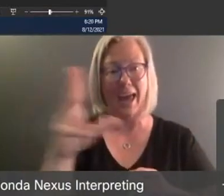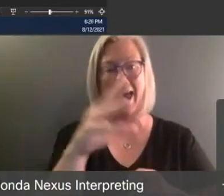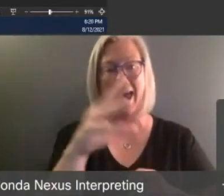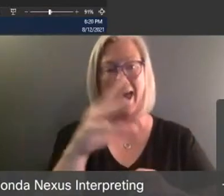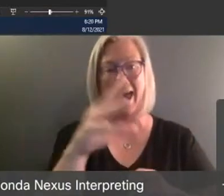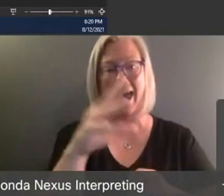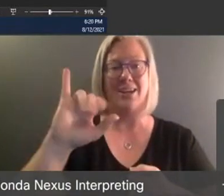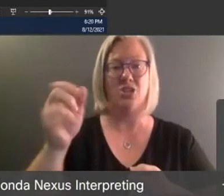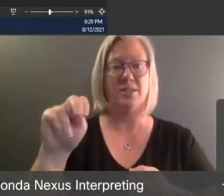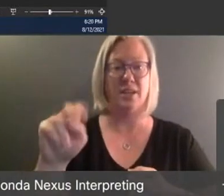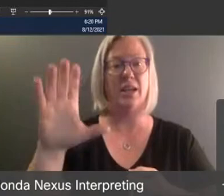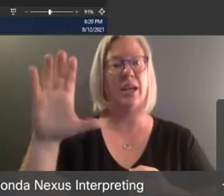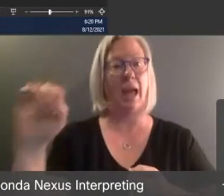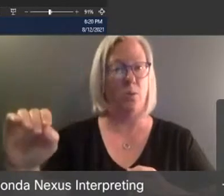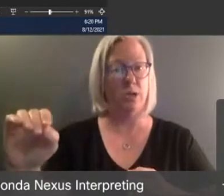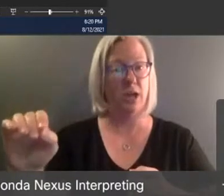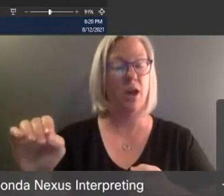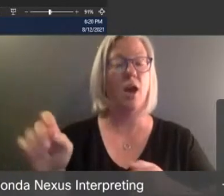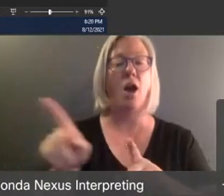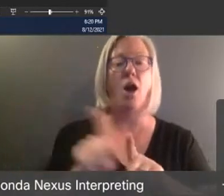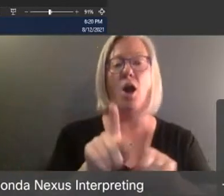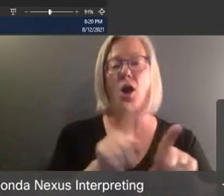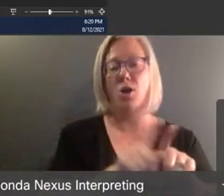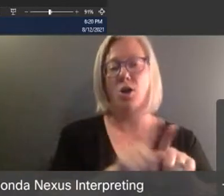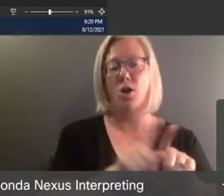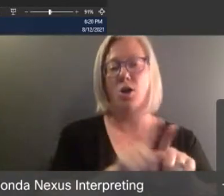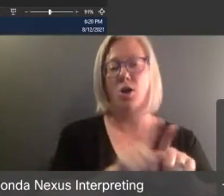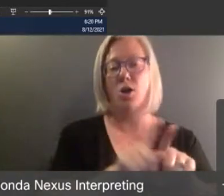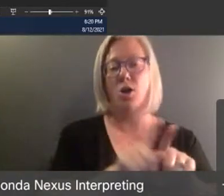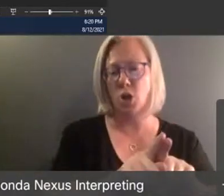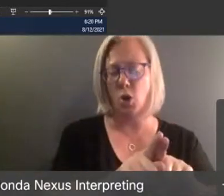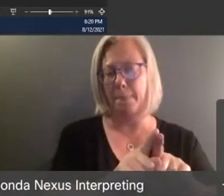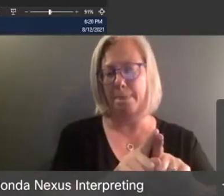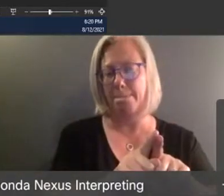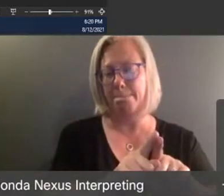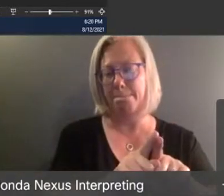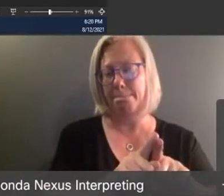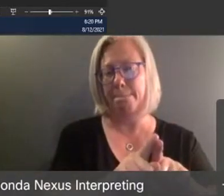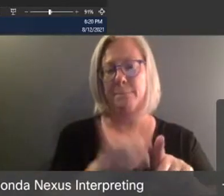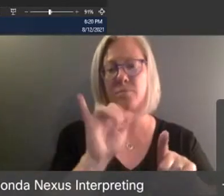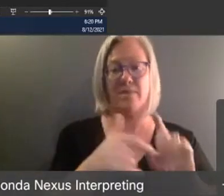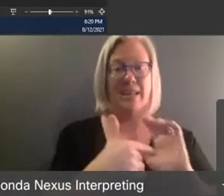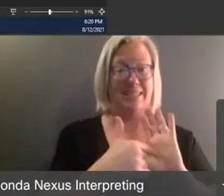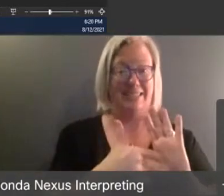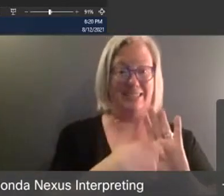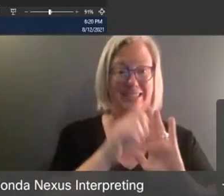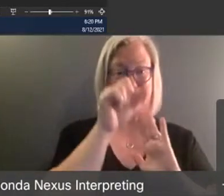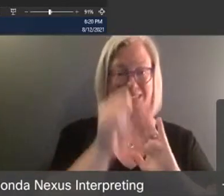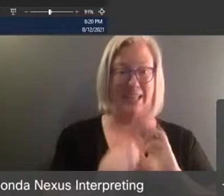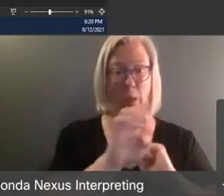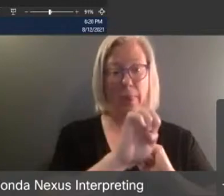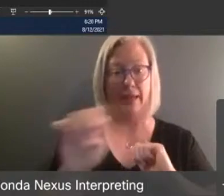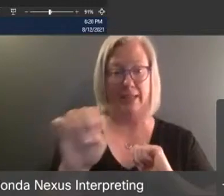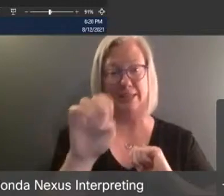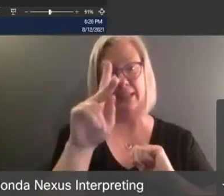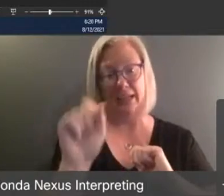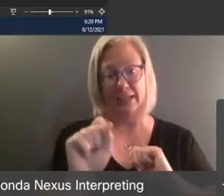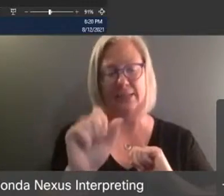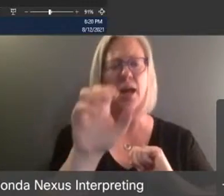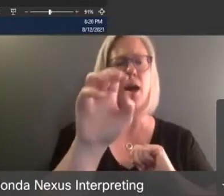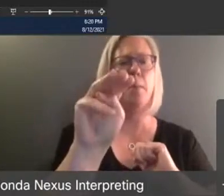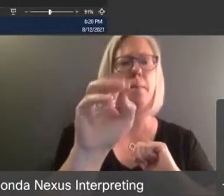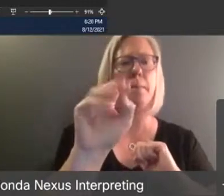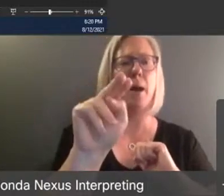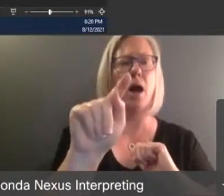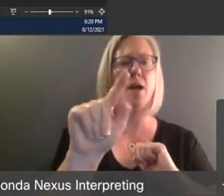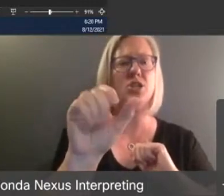County. It also, let me go back to that, it also solidified Southeast Kansas. It put Montgomery